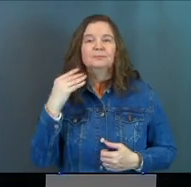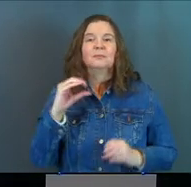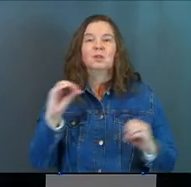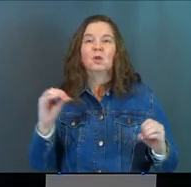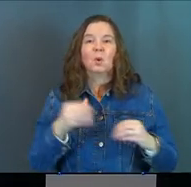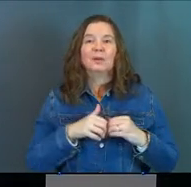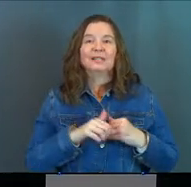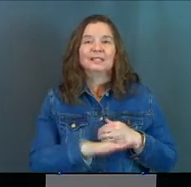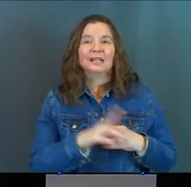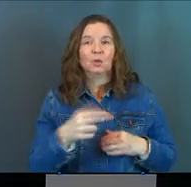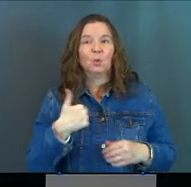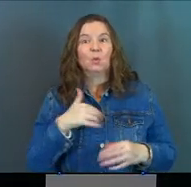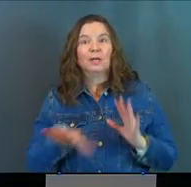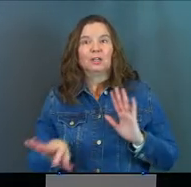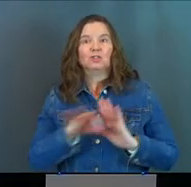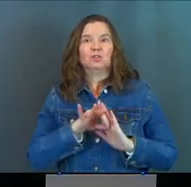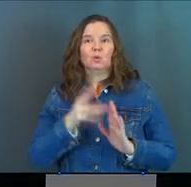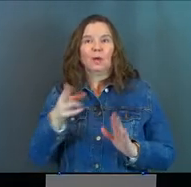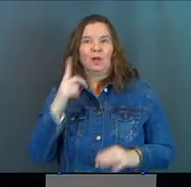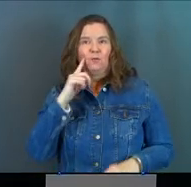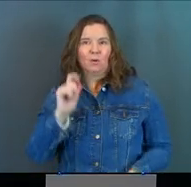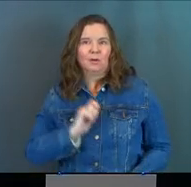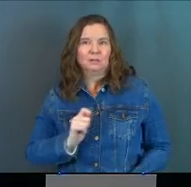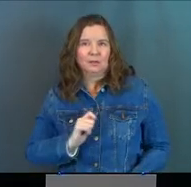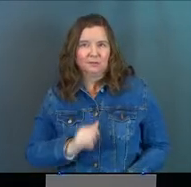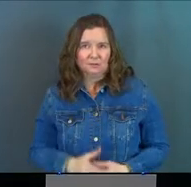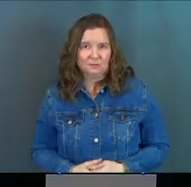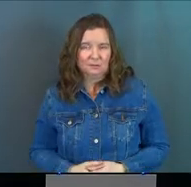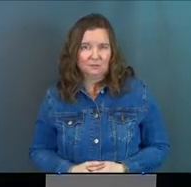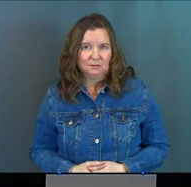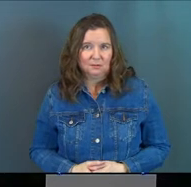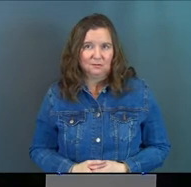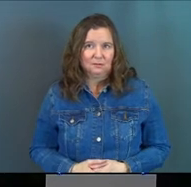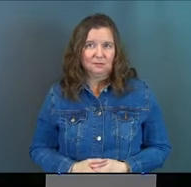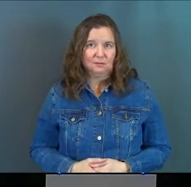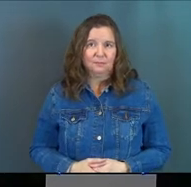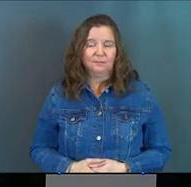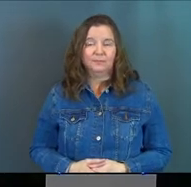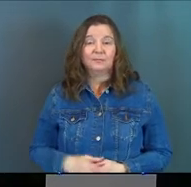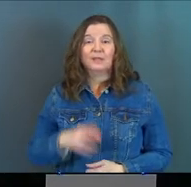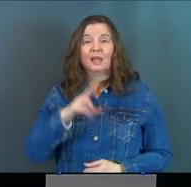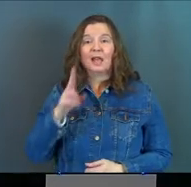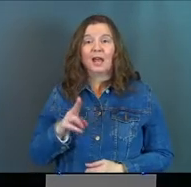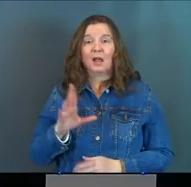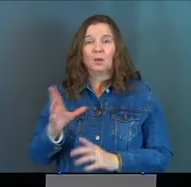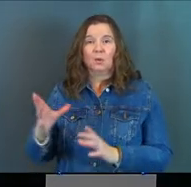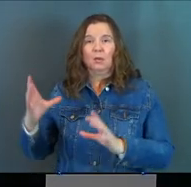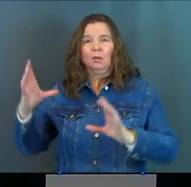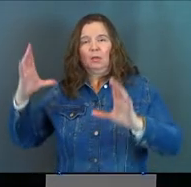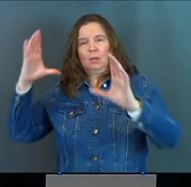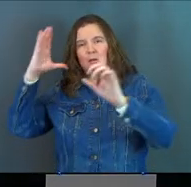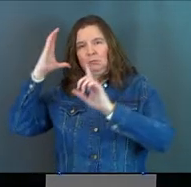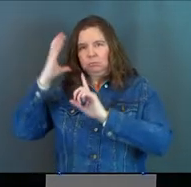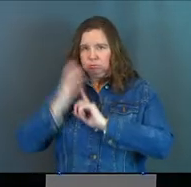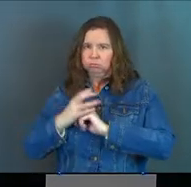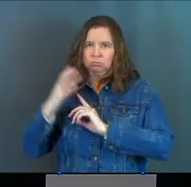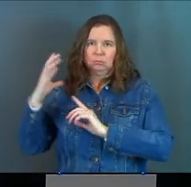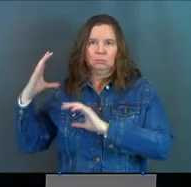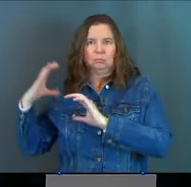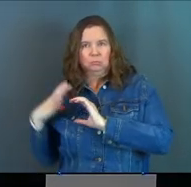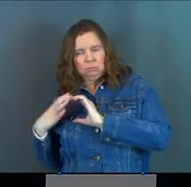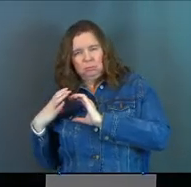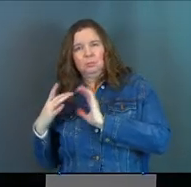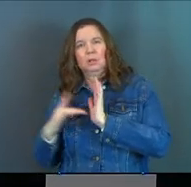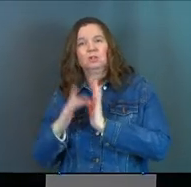No one gets sent to hell. We choose hell for ourselves. And hell was placed on Jesus for